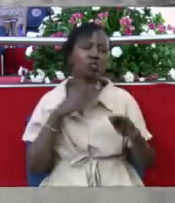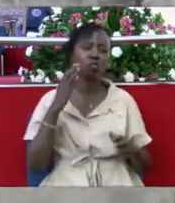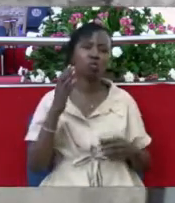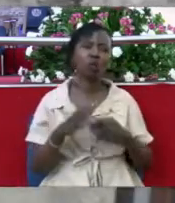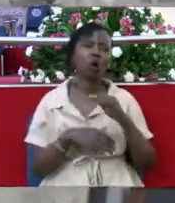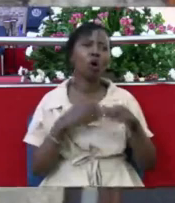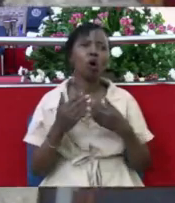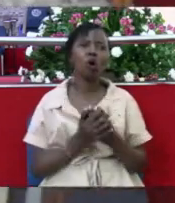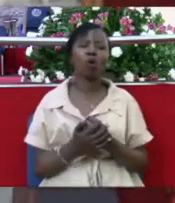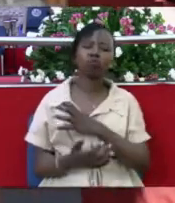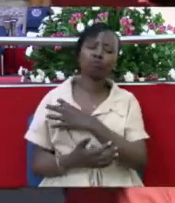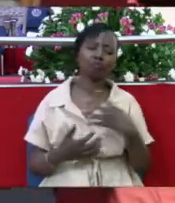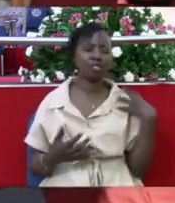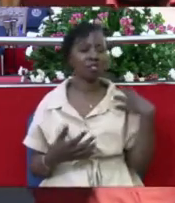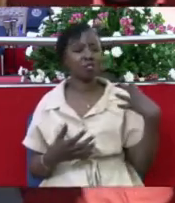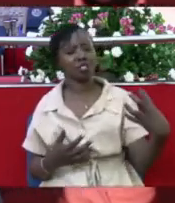the money.